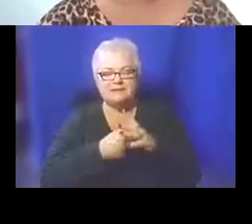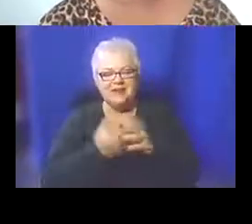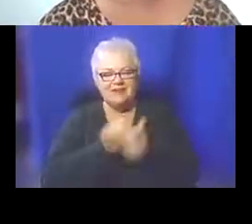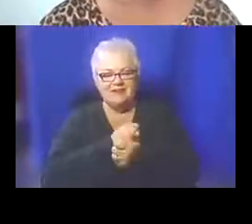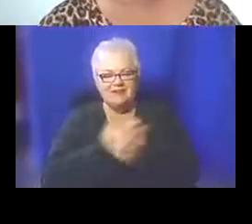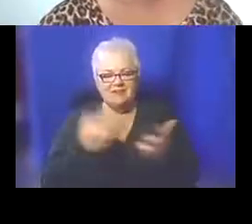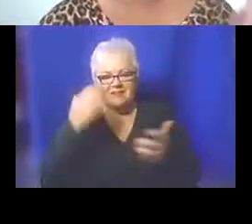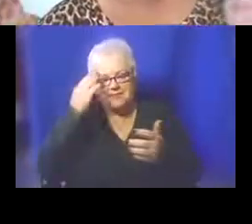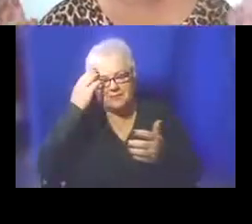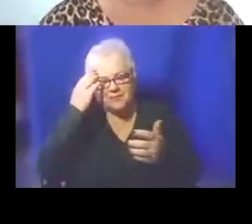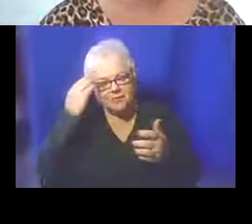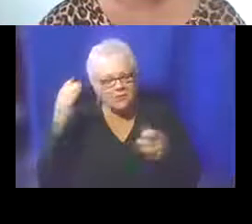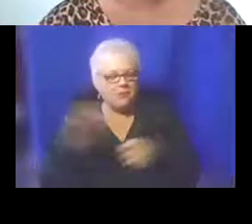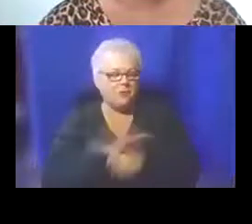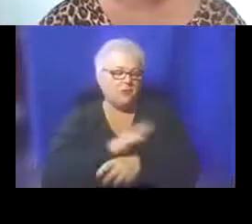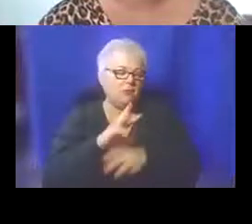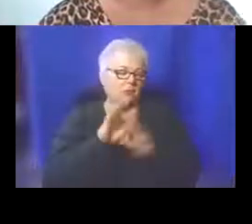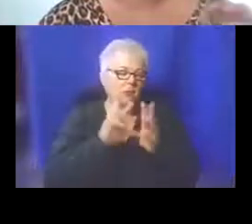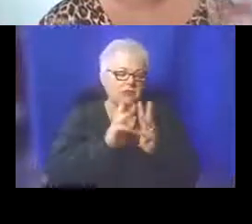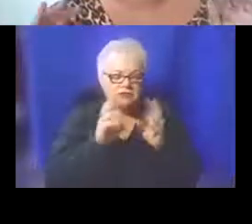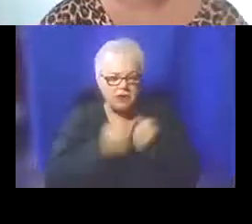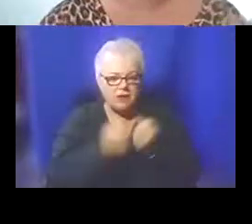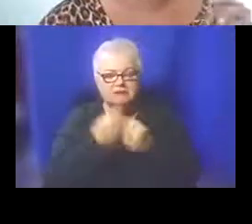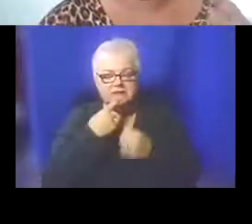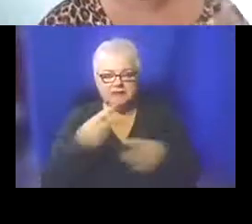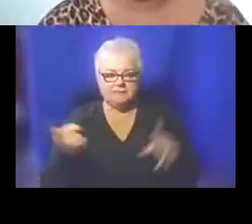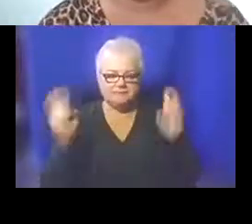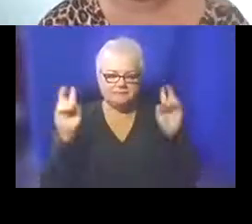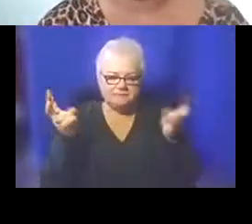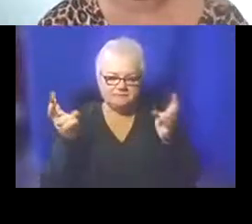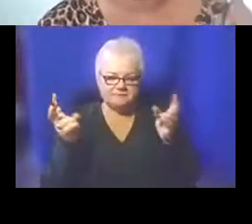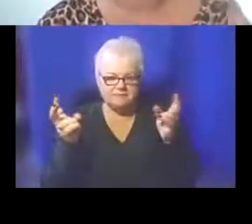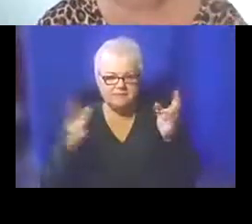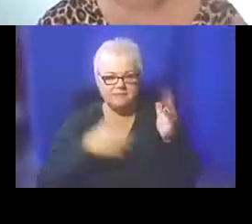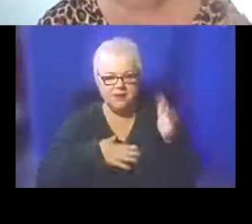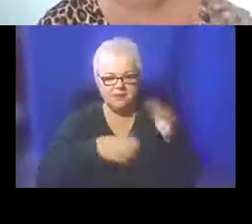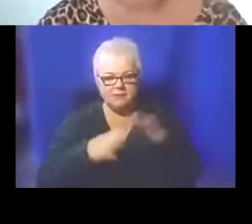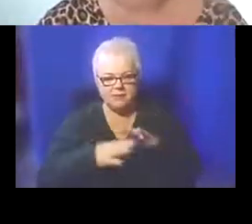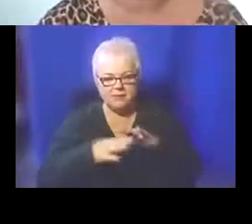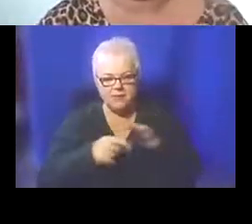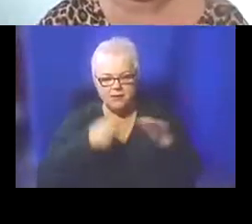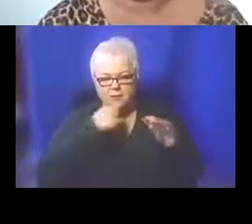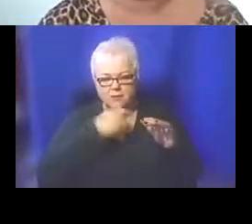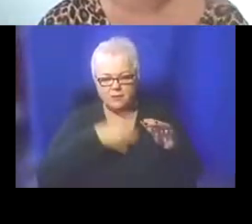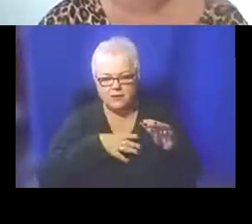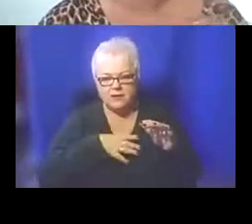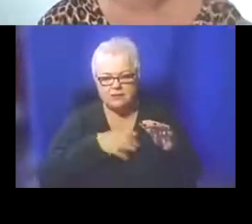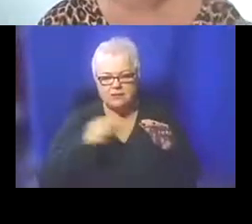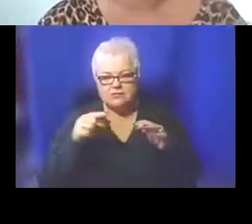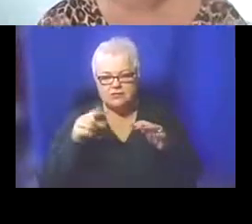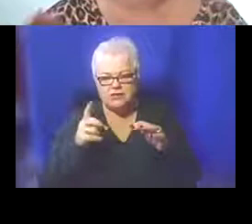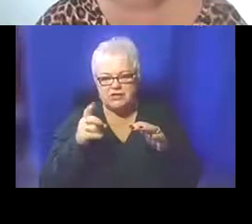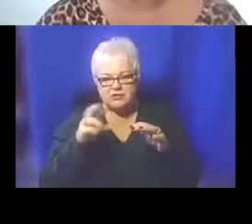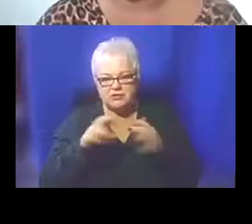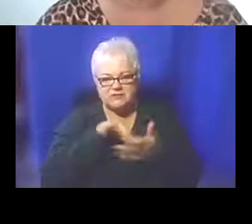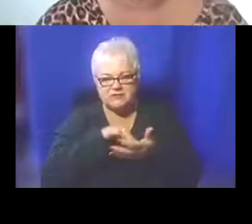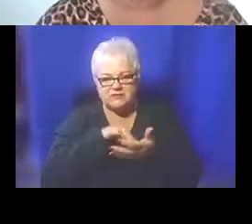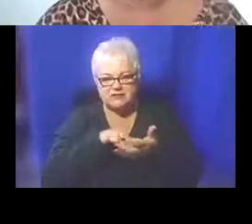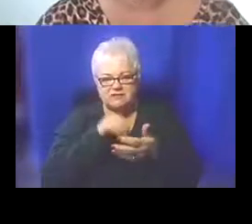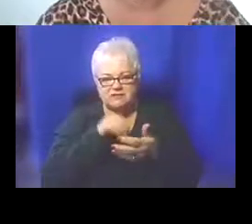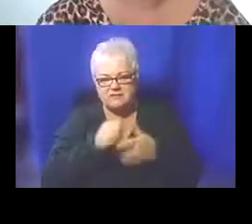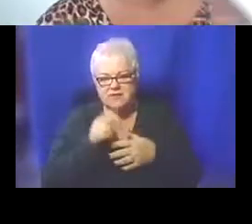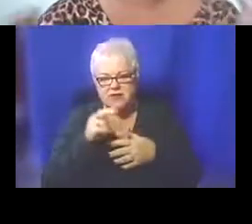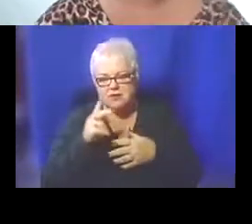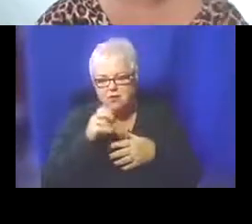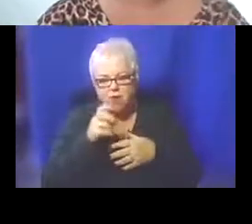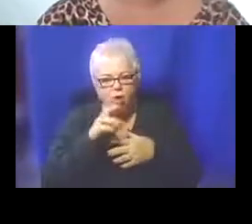entire workshop by saying that, again, my background is in women's and gender studies. It is not in